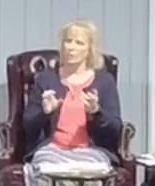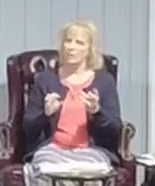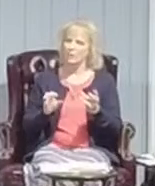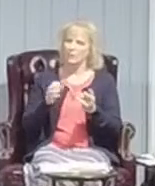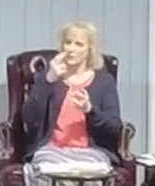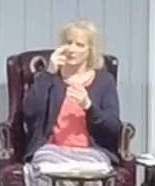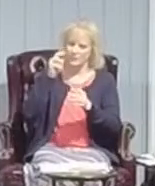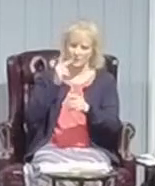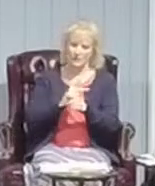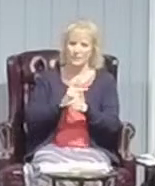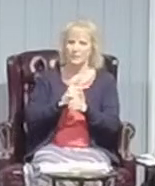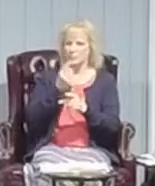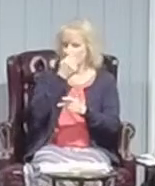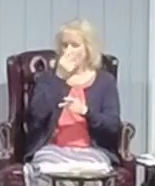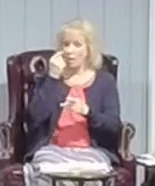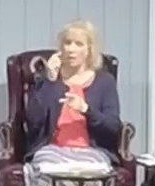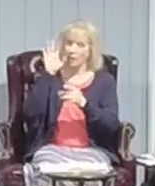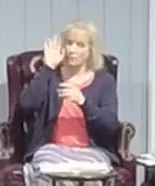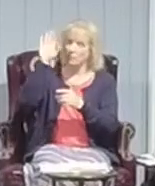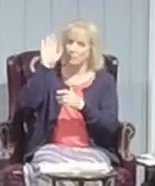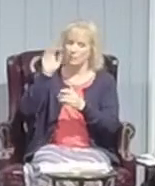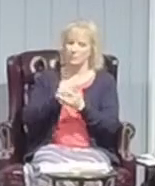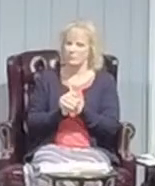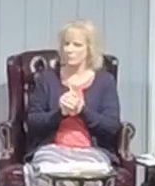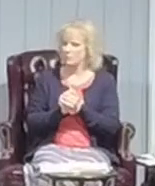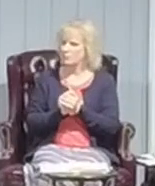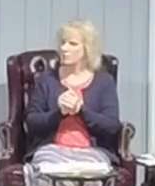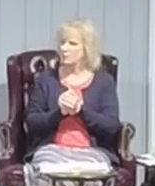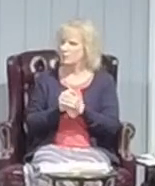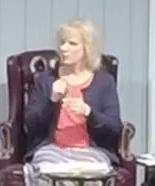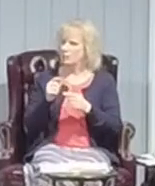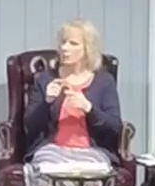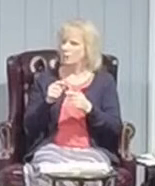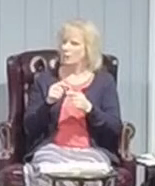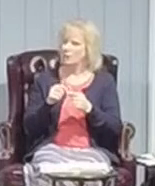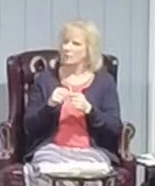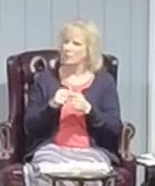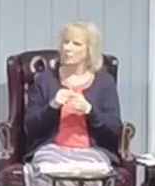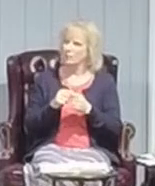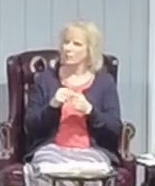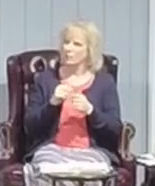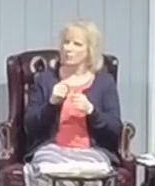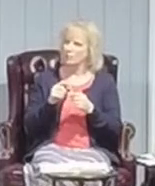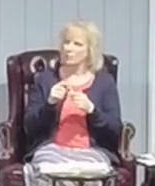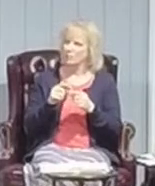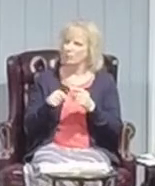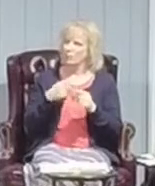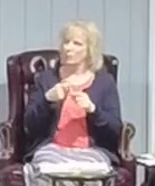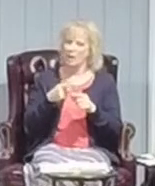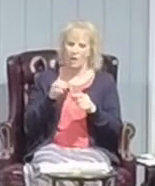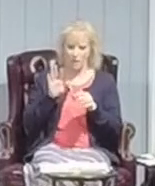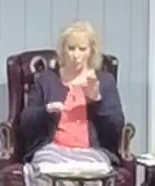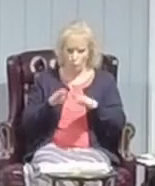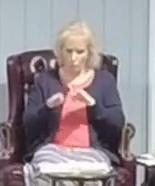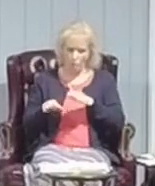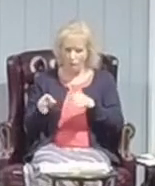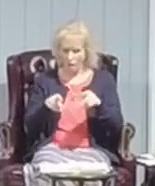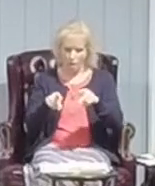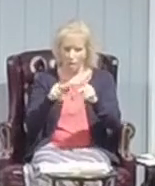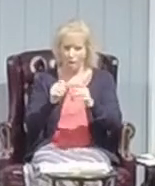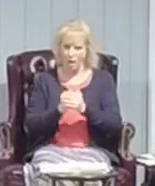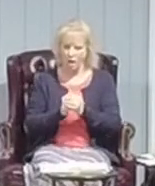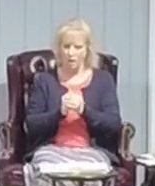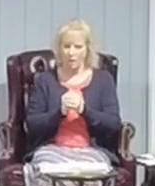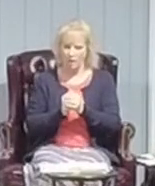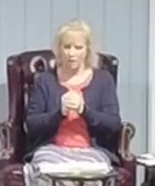him. I don't know about you, but when I'm of such an age now, when I get out and I walk a path, something that's